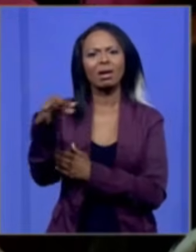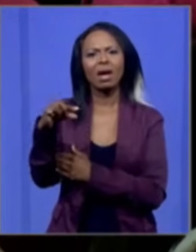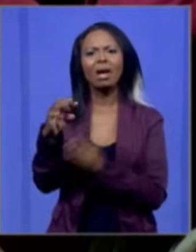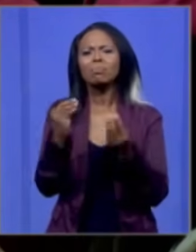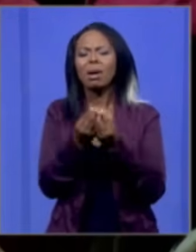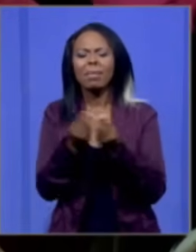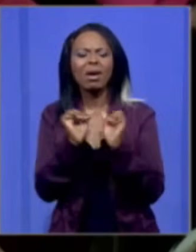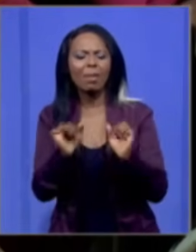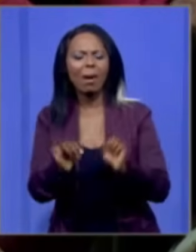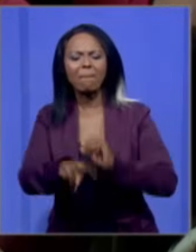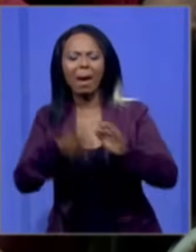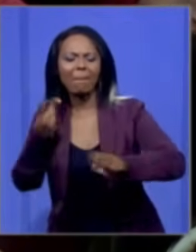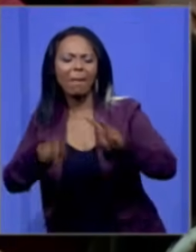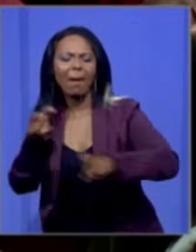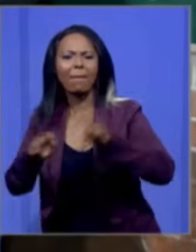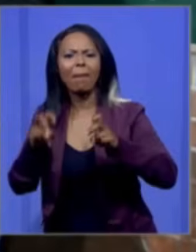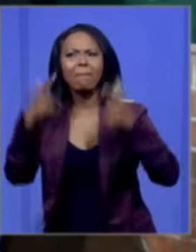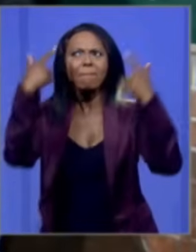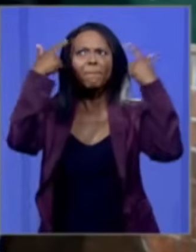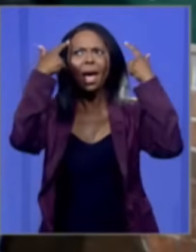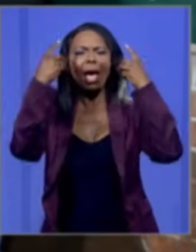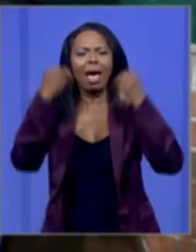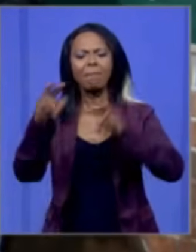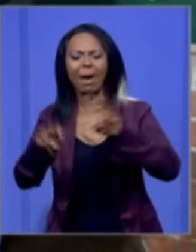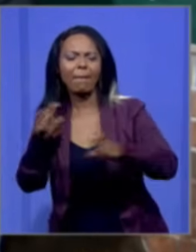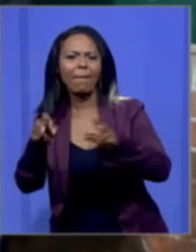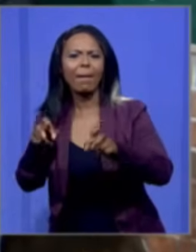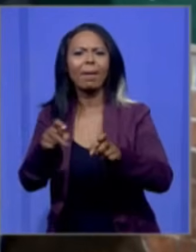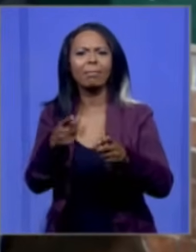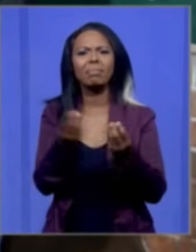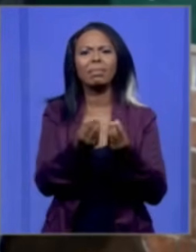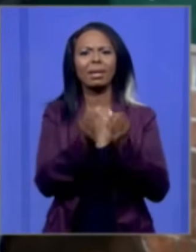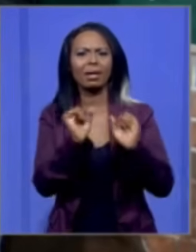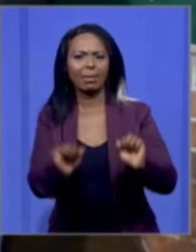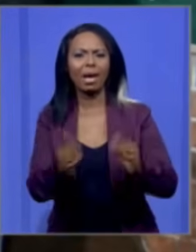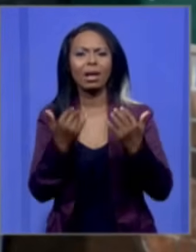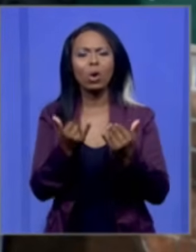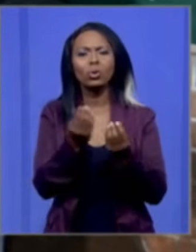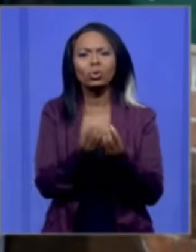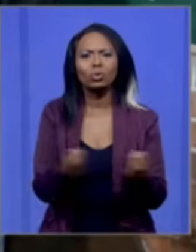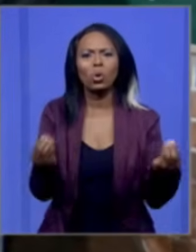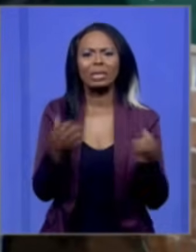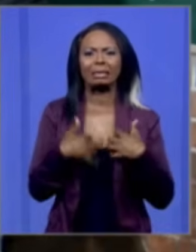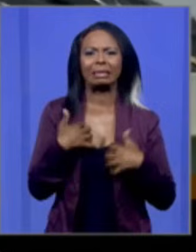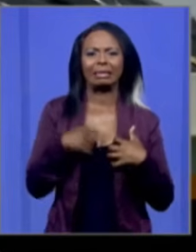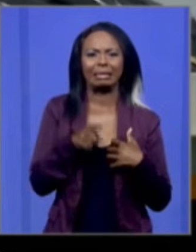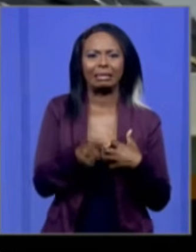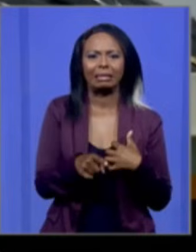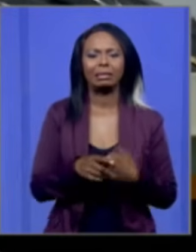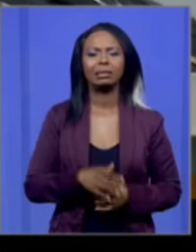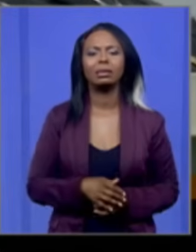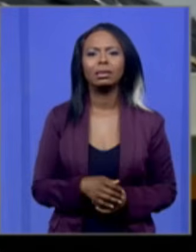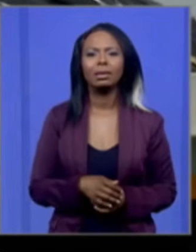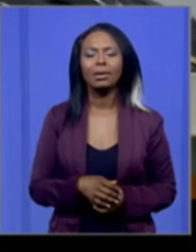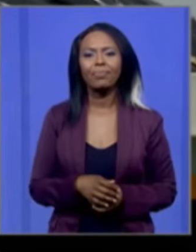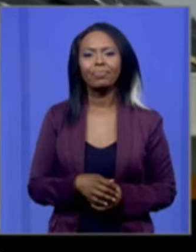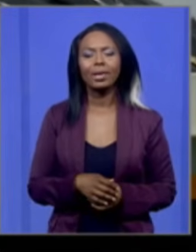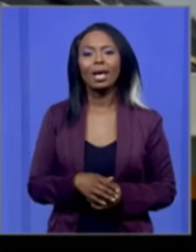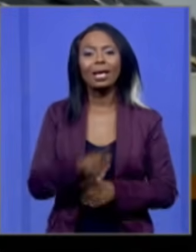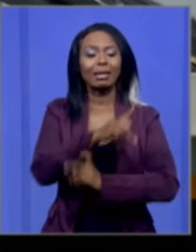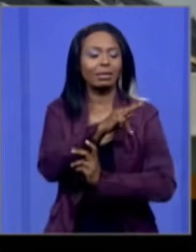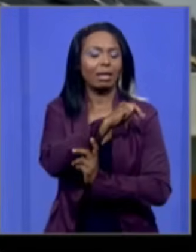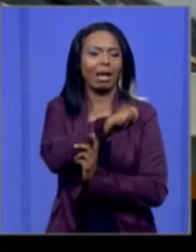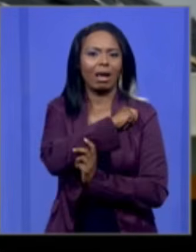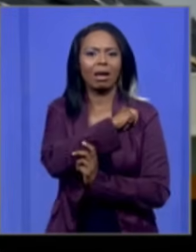ga go šupjwa ka dithunya go eletšwe ga bjale ke ya gore bana ba rate thuto go na le bosenyi. Ka KwaZulu-Natal dikolo tša go